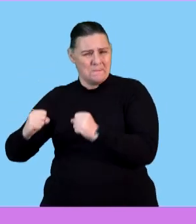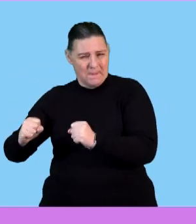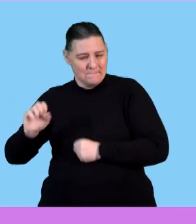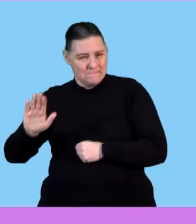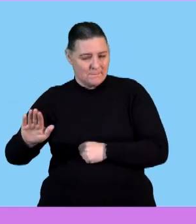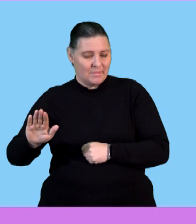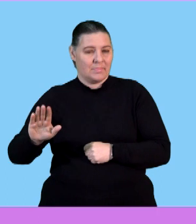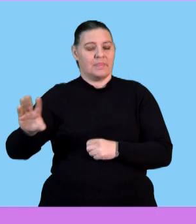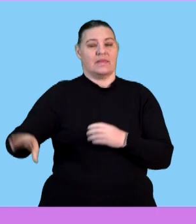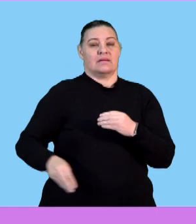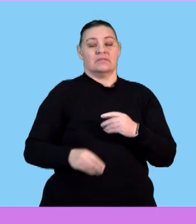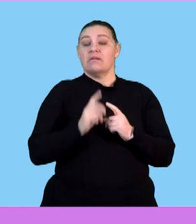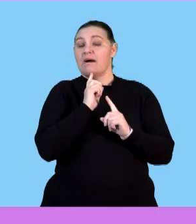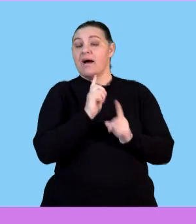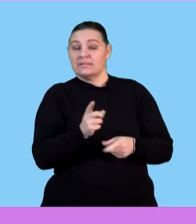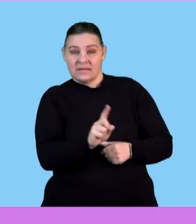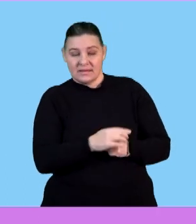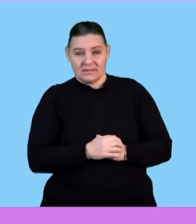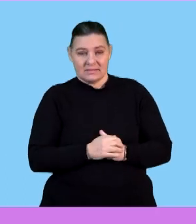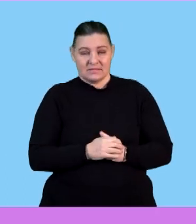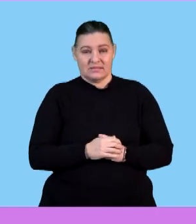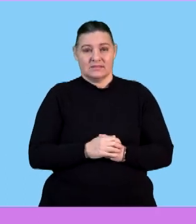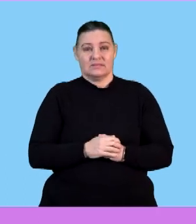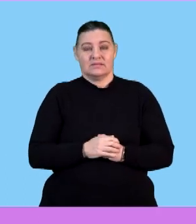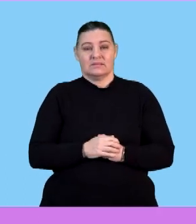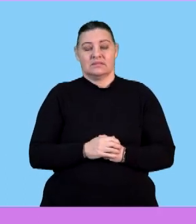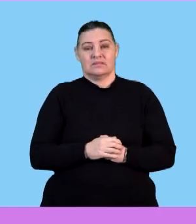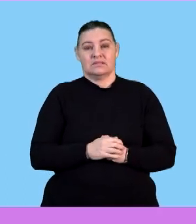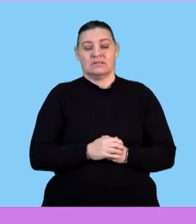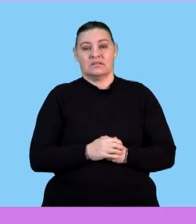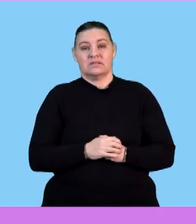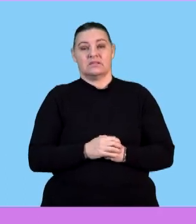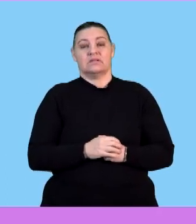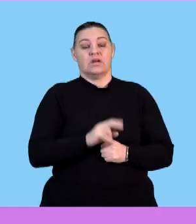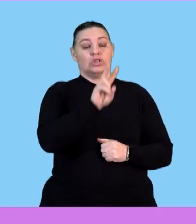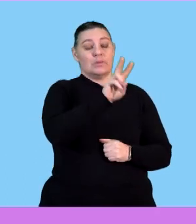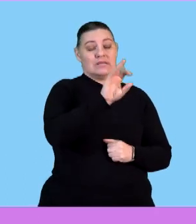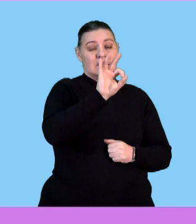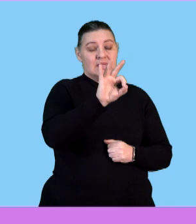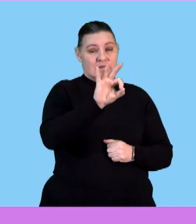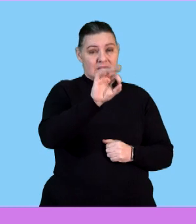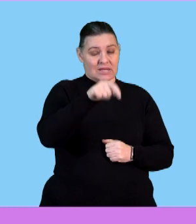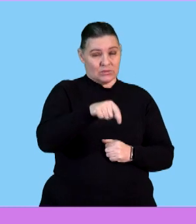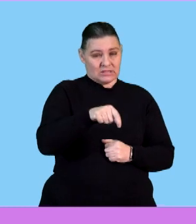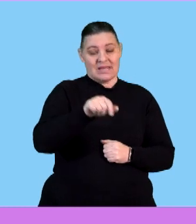900 bucks. And that gives me the amount after 4 years,